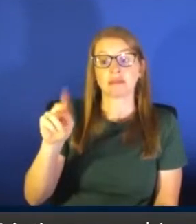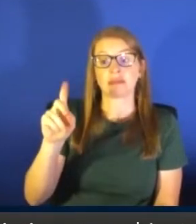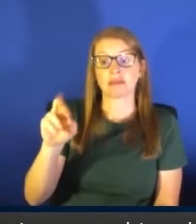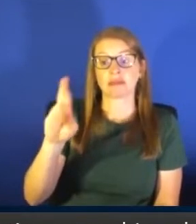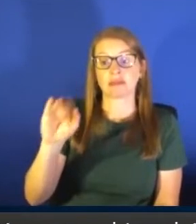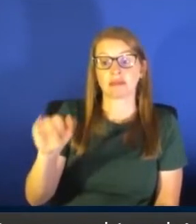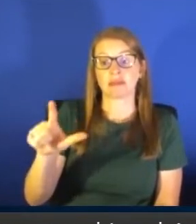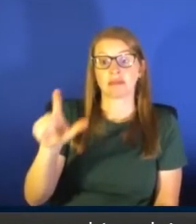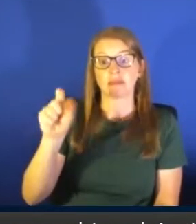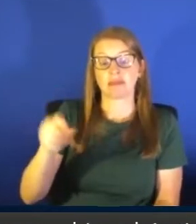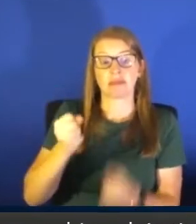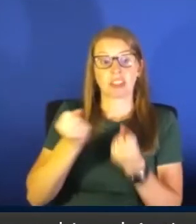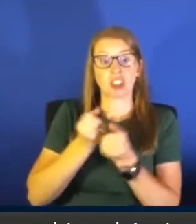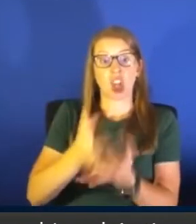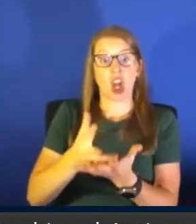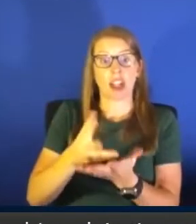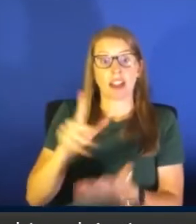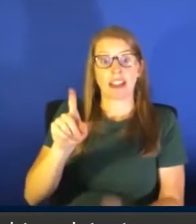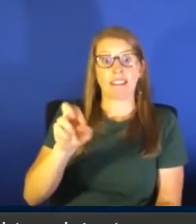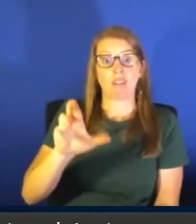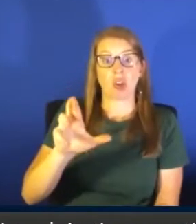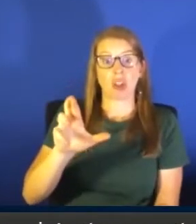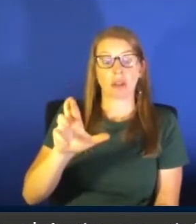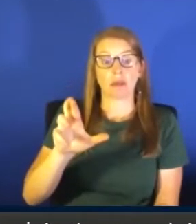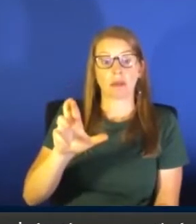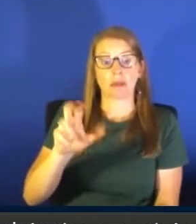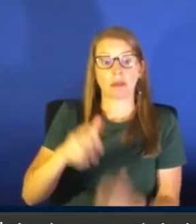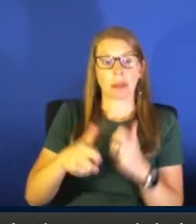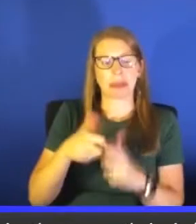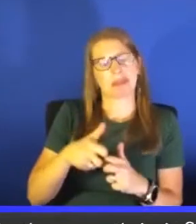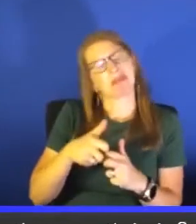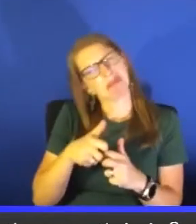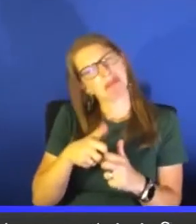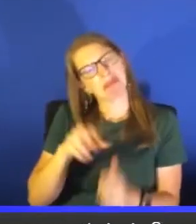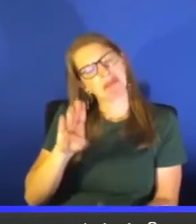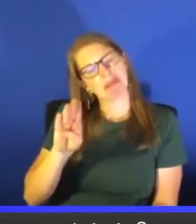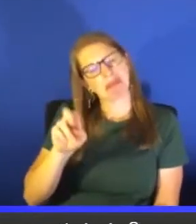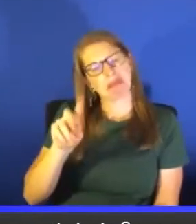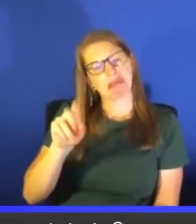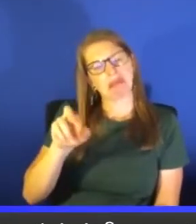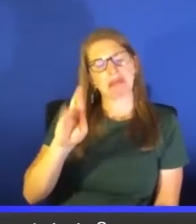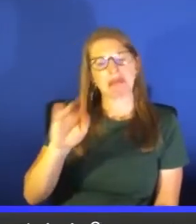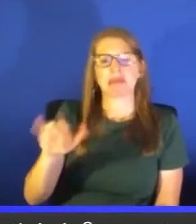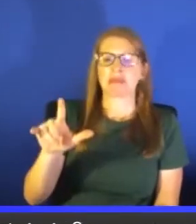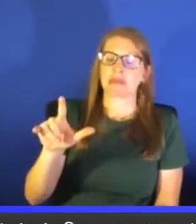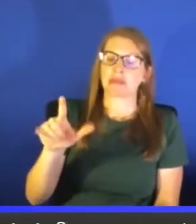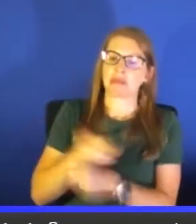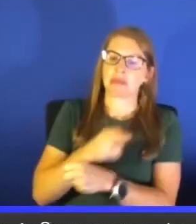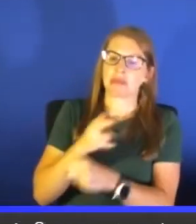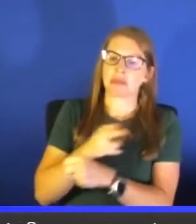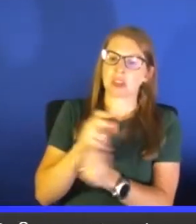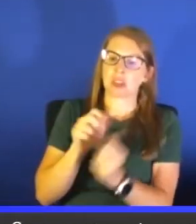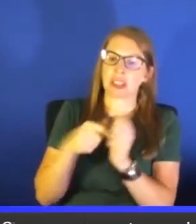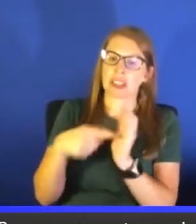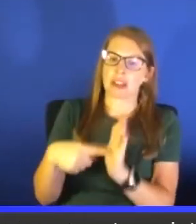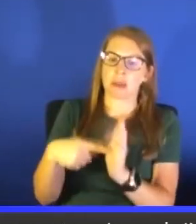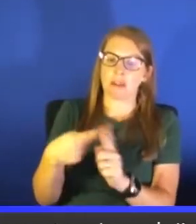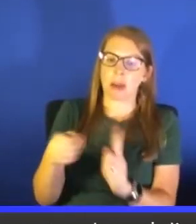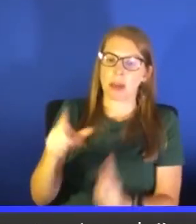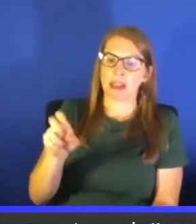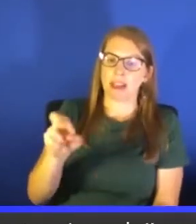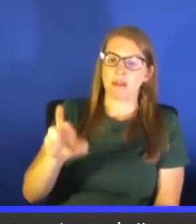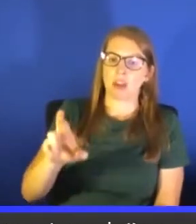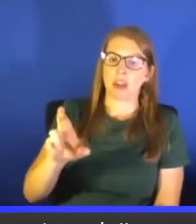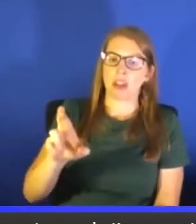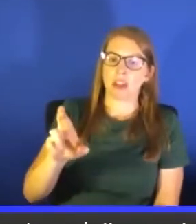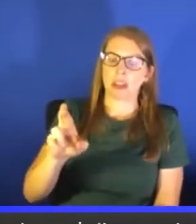problems? I'm not so familiar with Benadryl causing liver problems. We use it a lot to treat patients with symptoms from liver disease, such as itching.